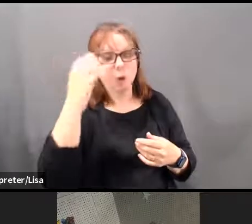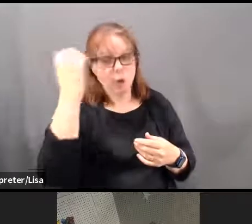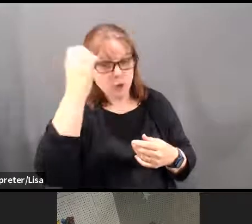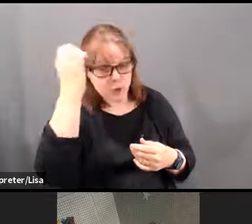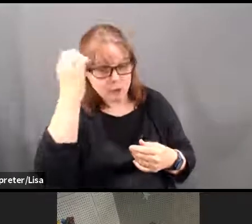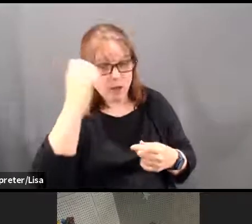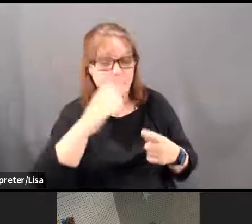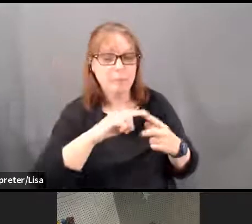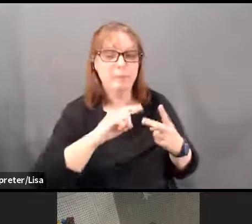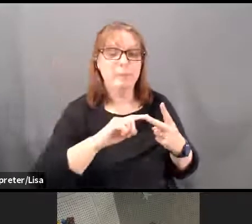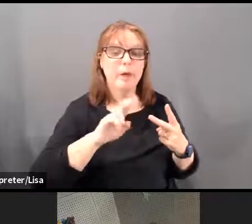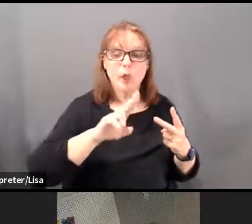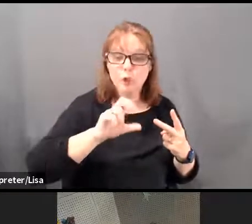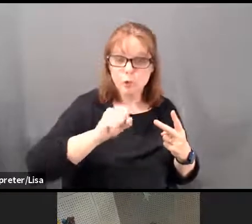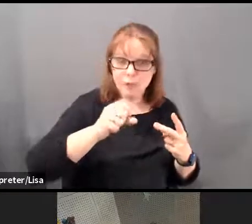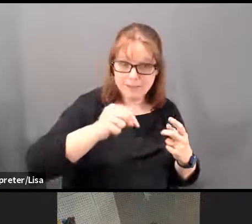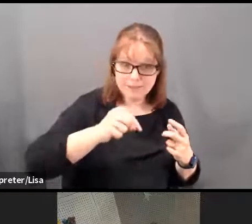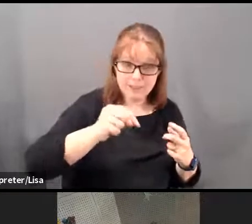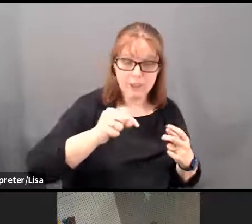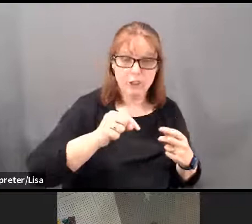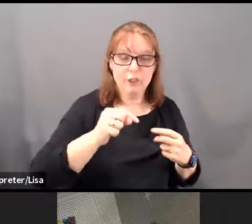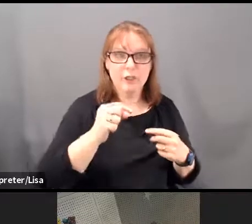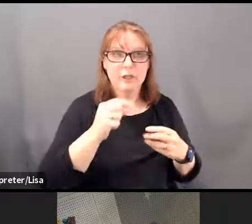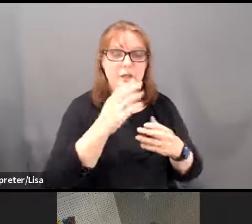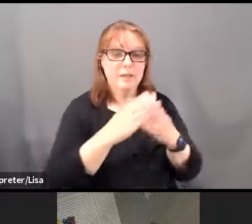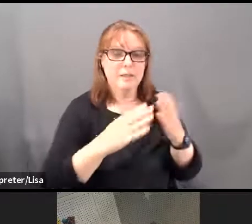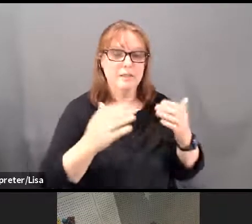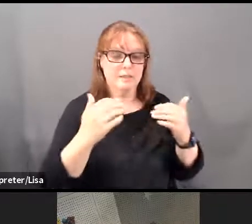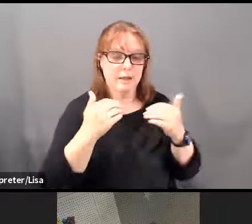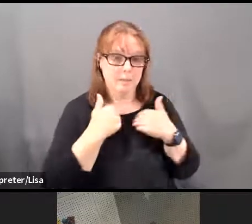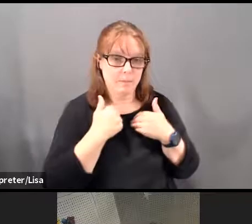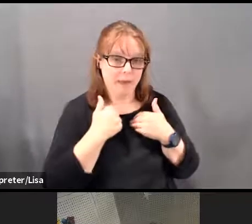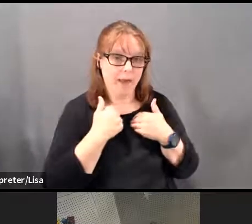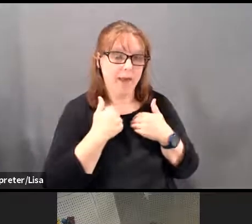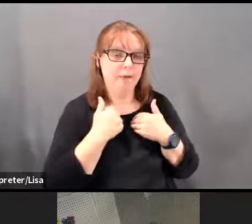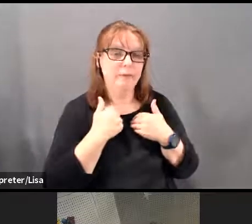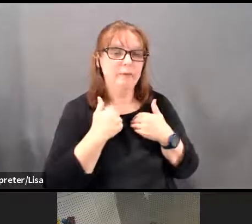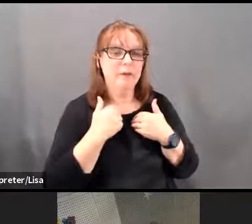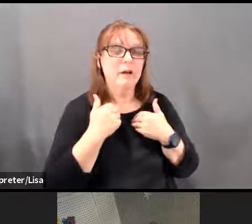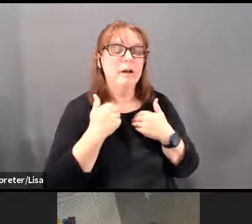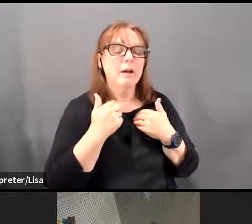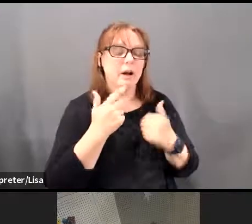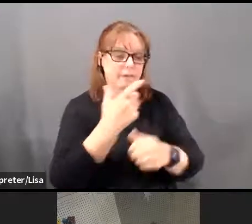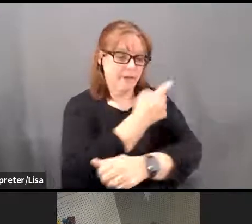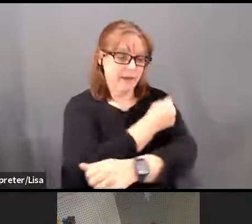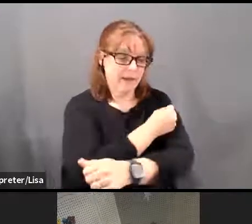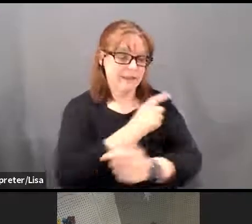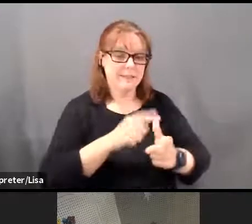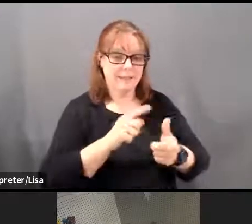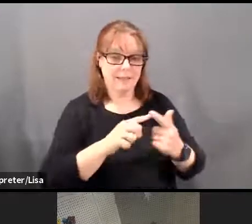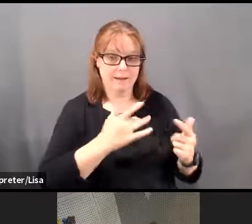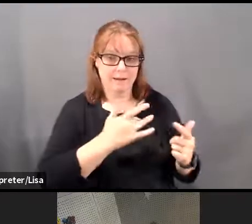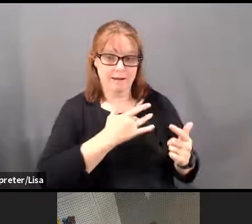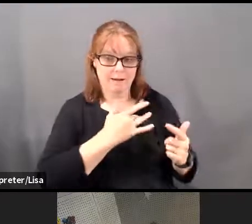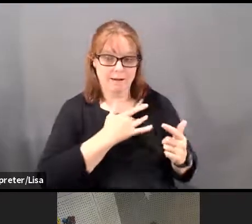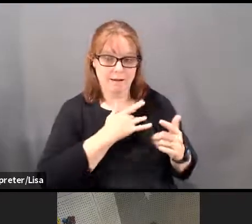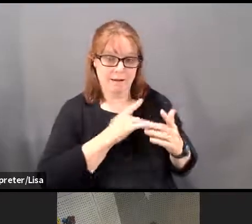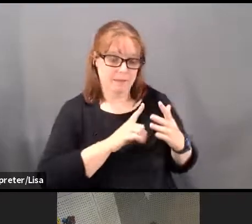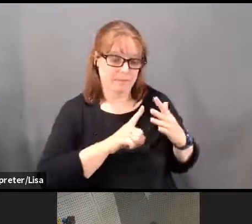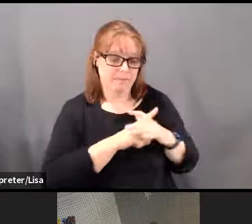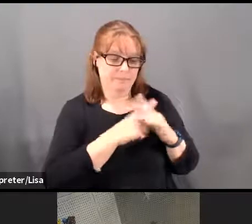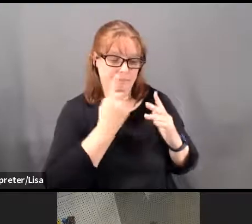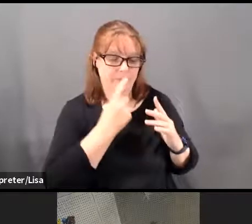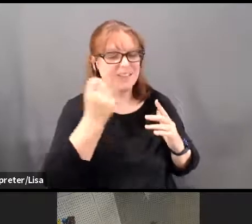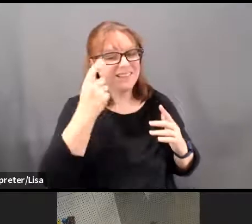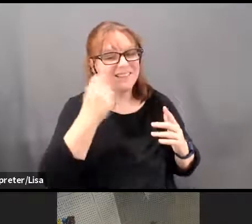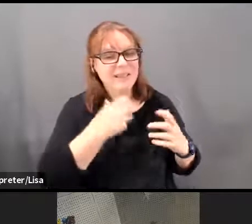people have a vaccine and then they have myocarditis or pericarditis. Now, the heart is a muscle. And whenever you